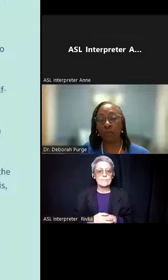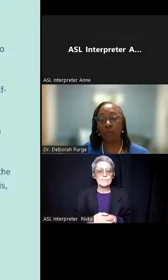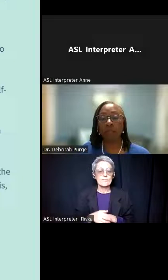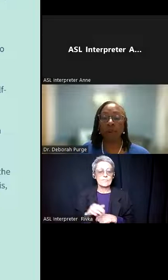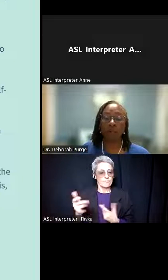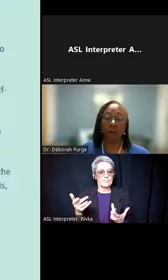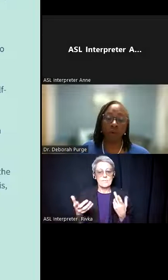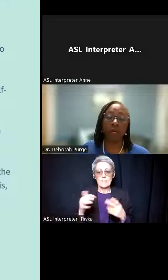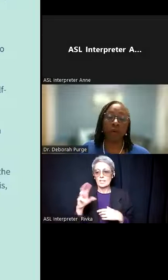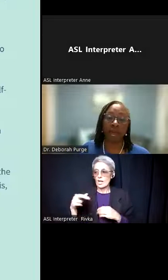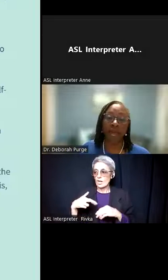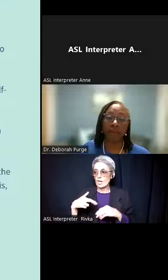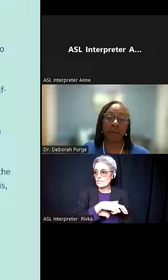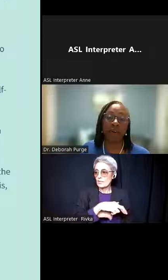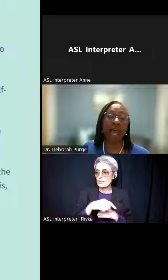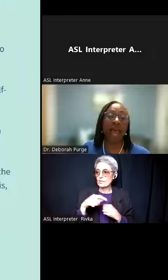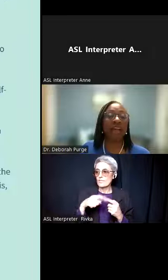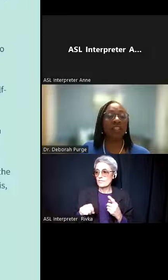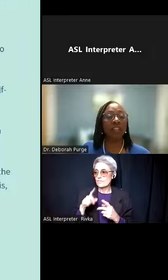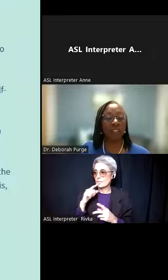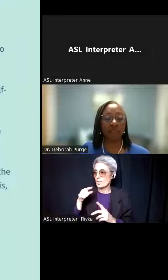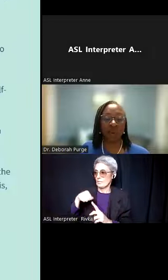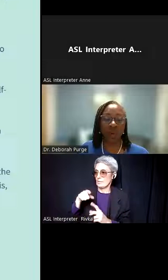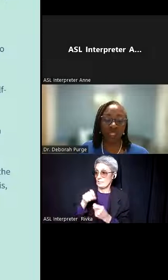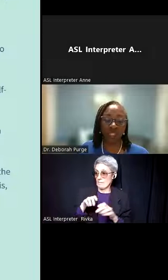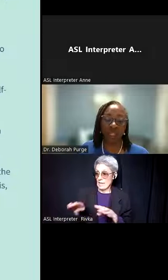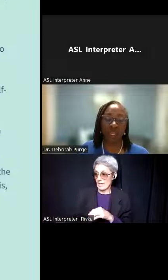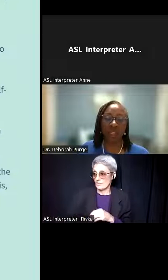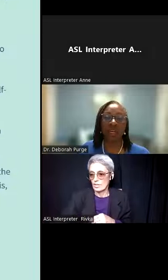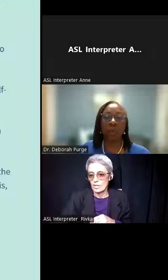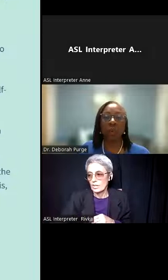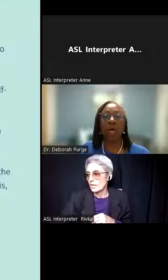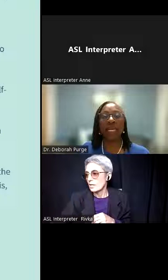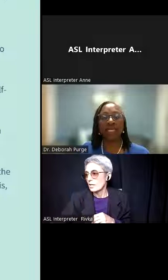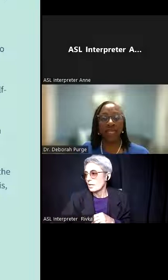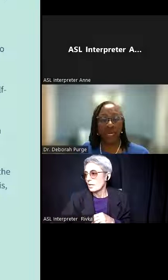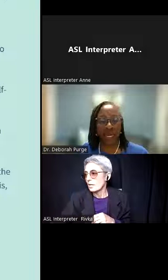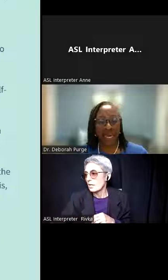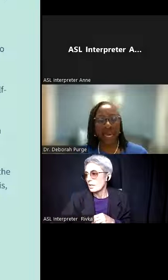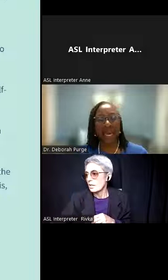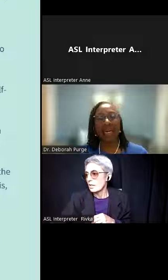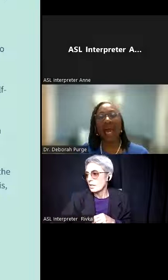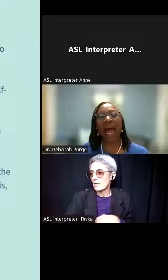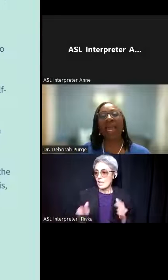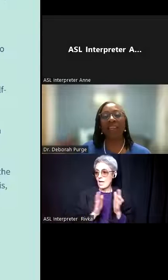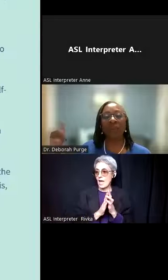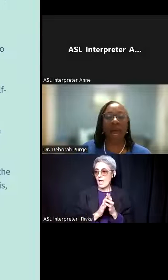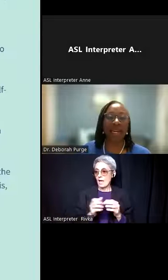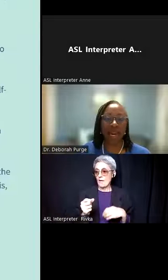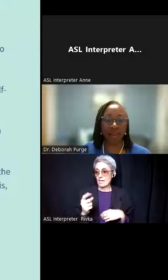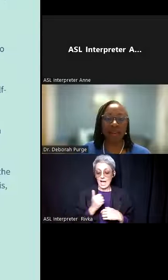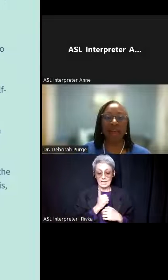referred for a particular behavior, ask yourself the question, what is the need that I need